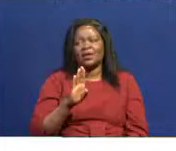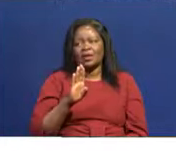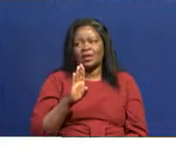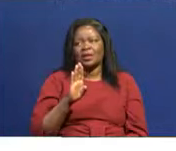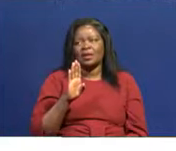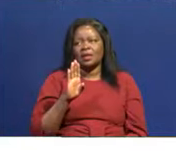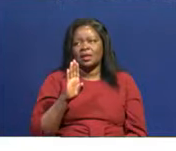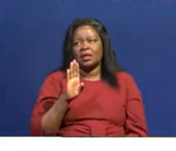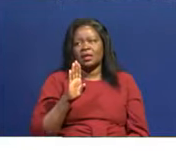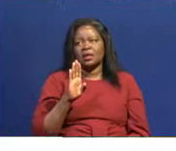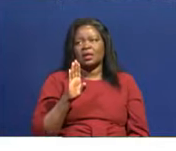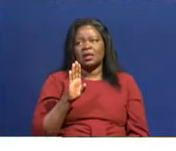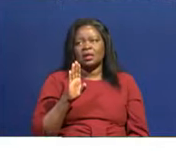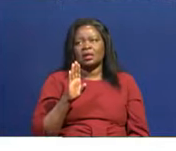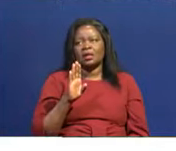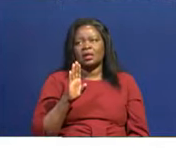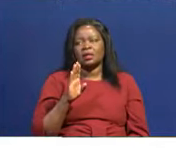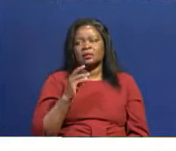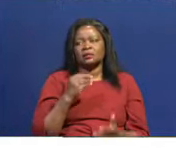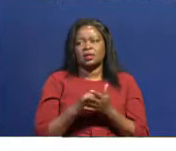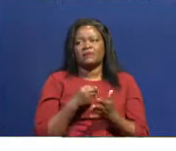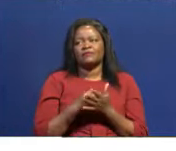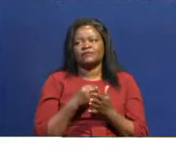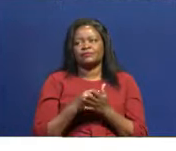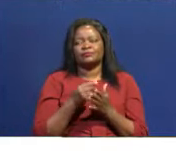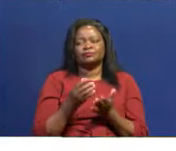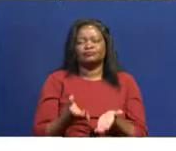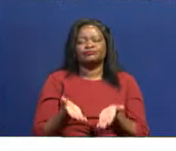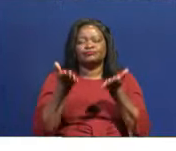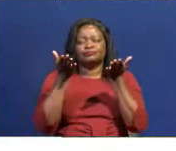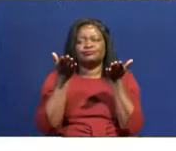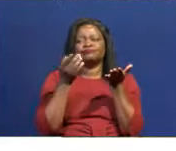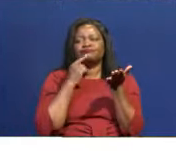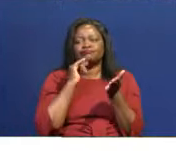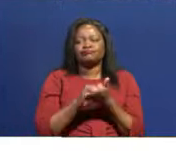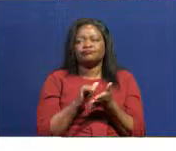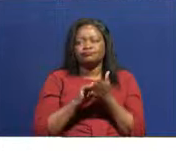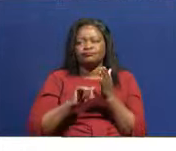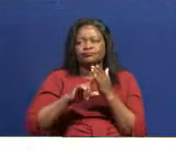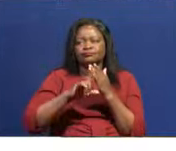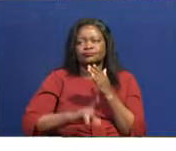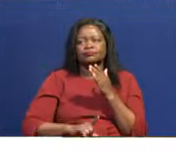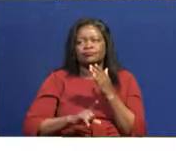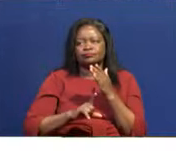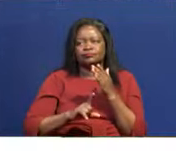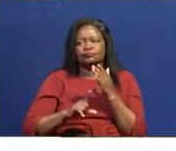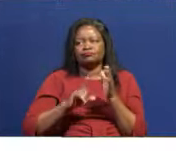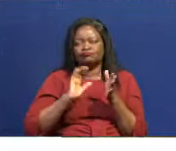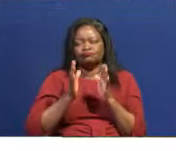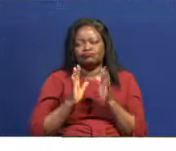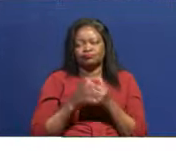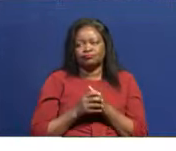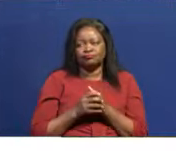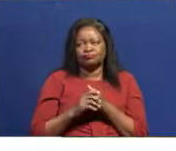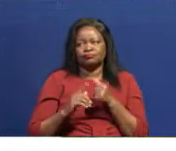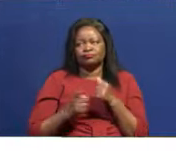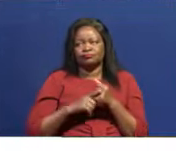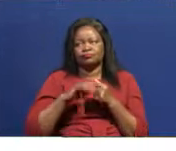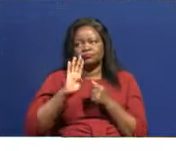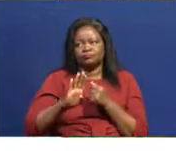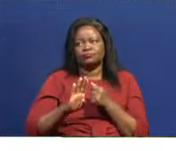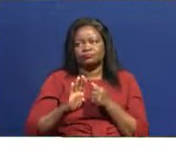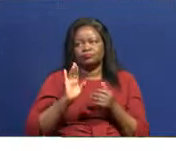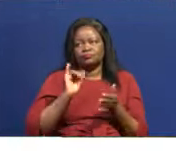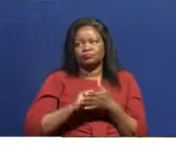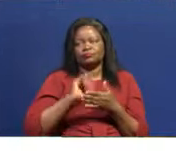shillings, their revenue is enhanced so that the lowest is at about 6 billion